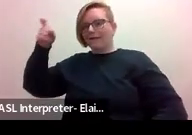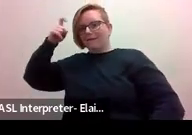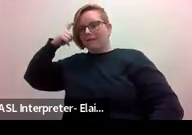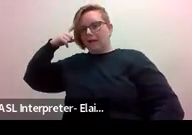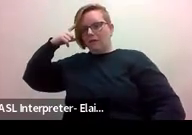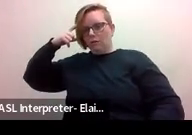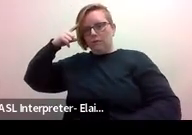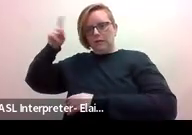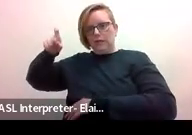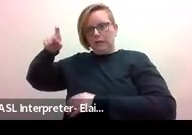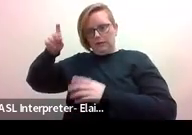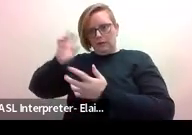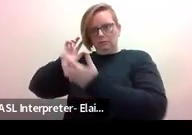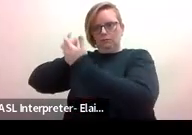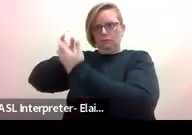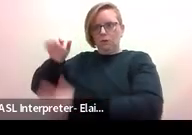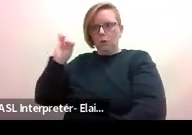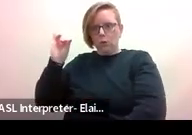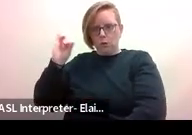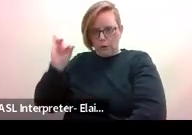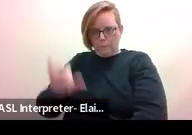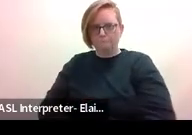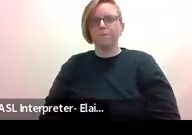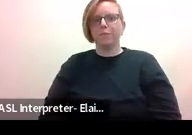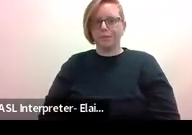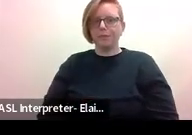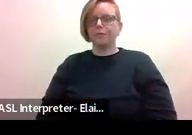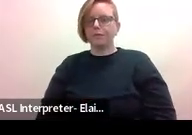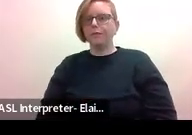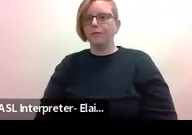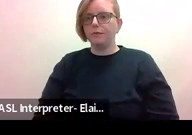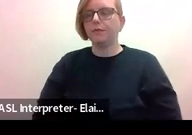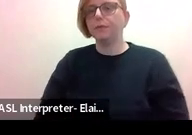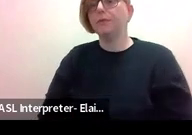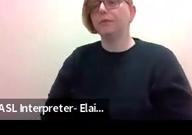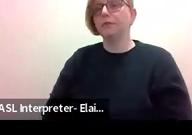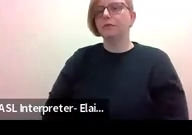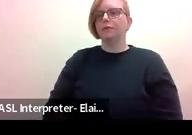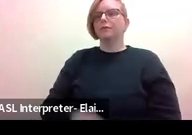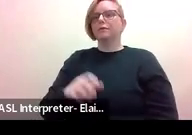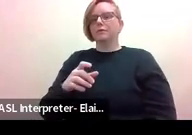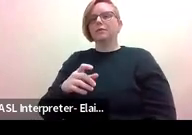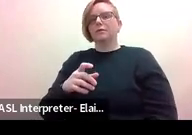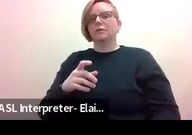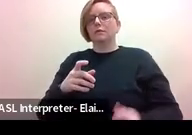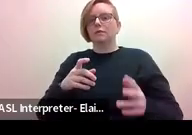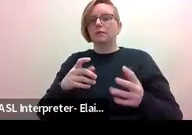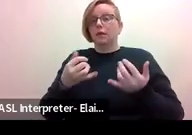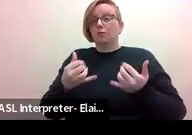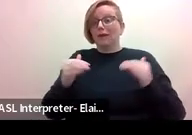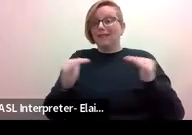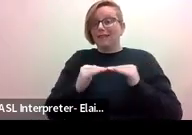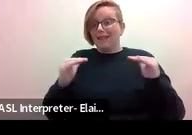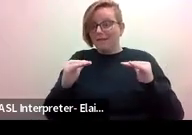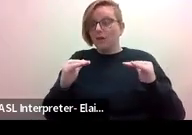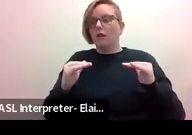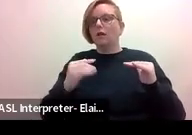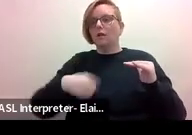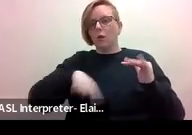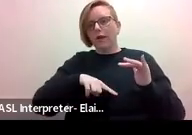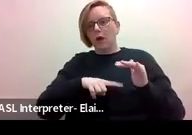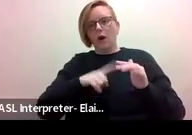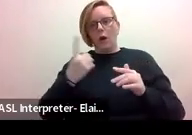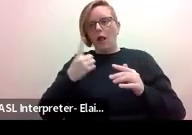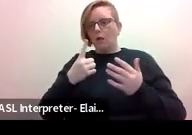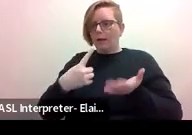to develop clear present levels for the field. So that is something that we are right on track with, but we are always